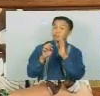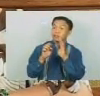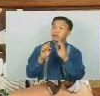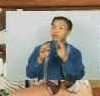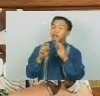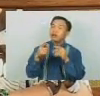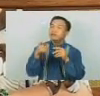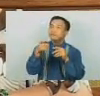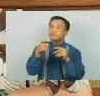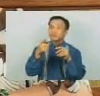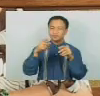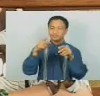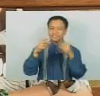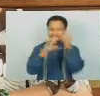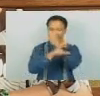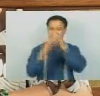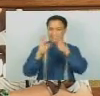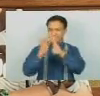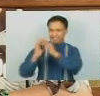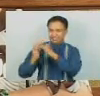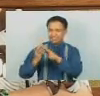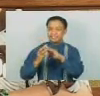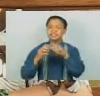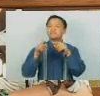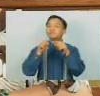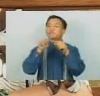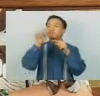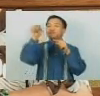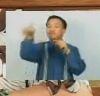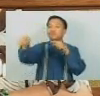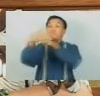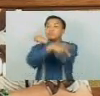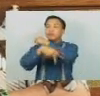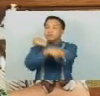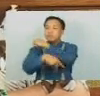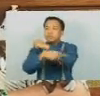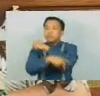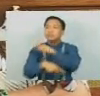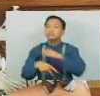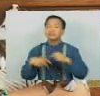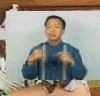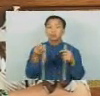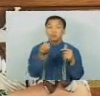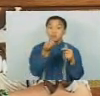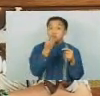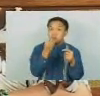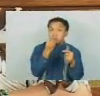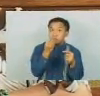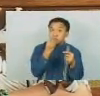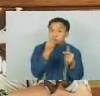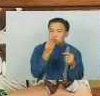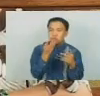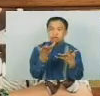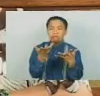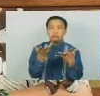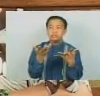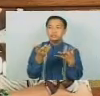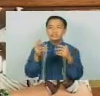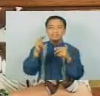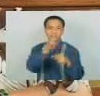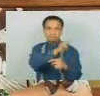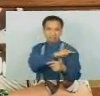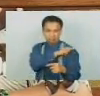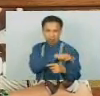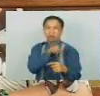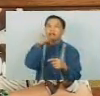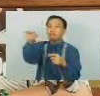urban center, the less access you have to modern food. Diba? Kung ano lang yung the meron modern ka, fast food. Oh, so